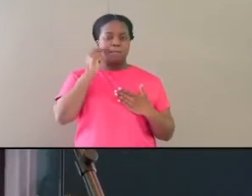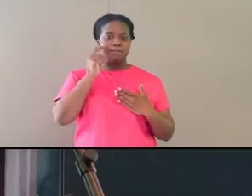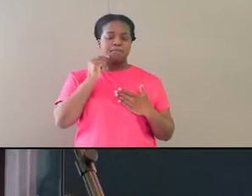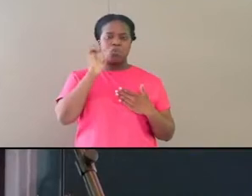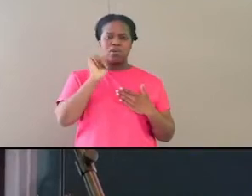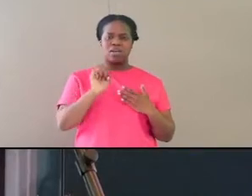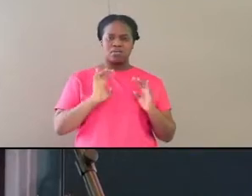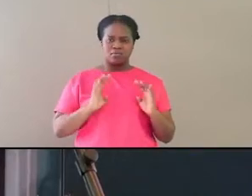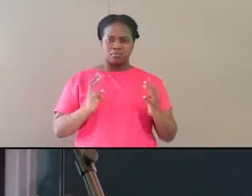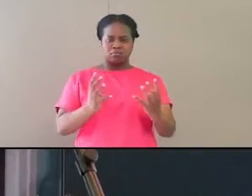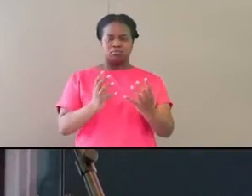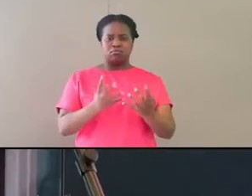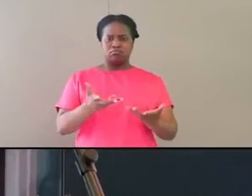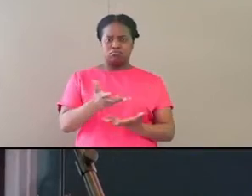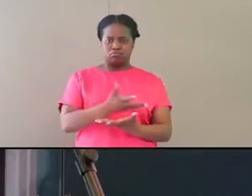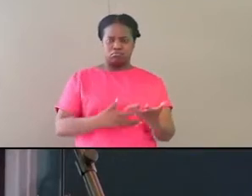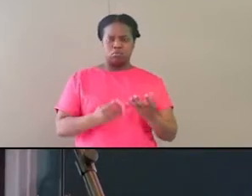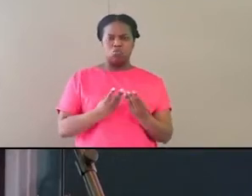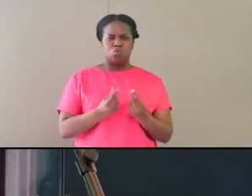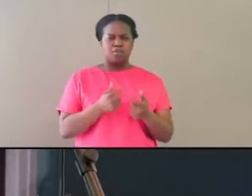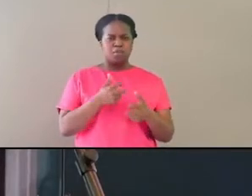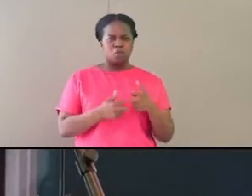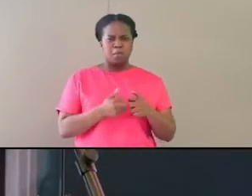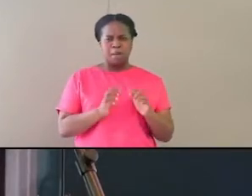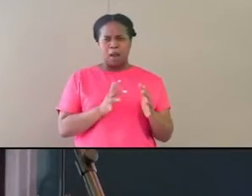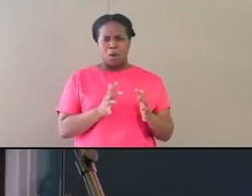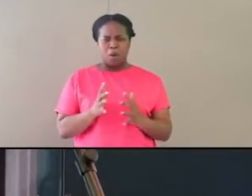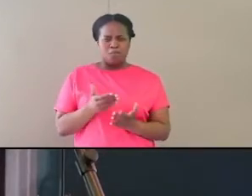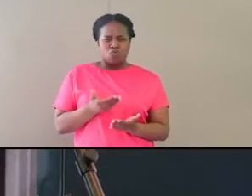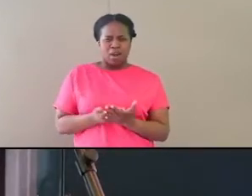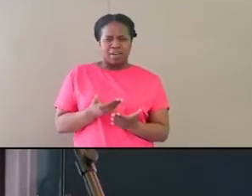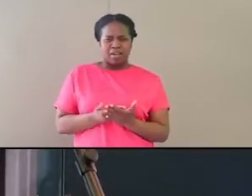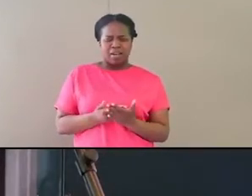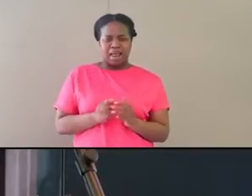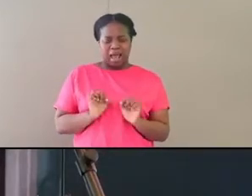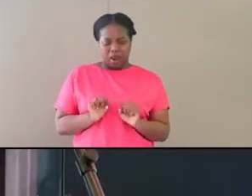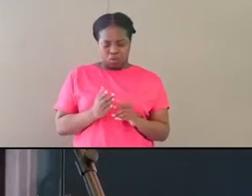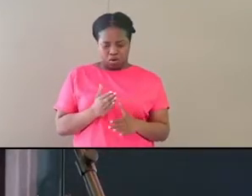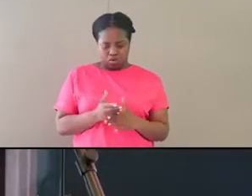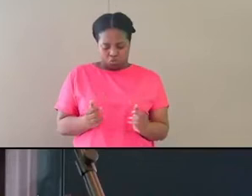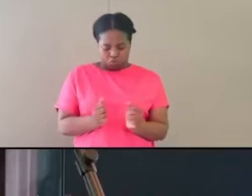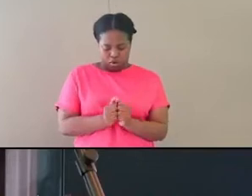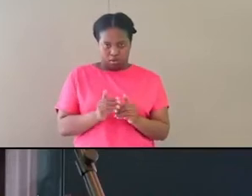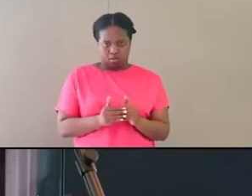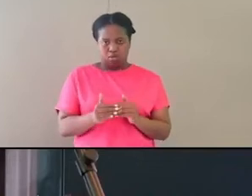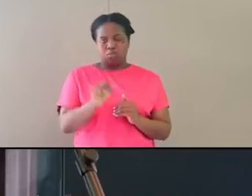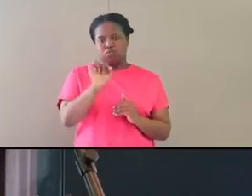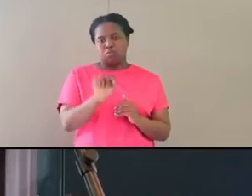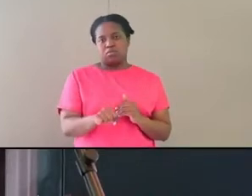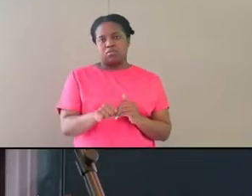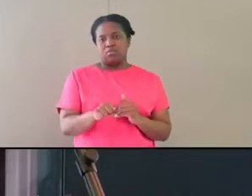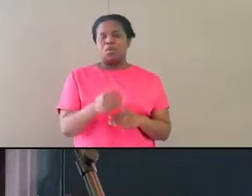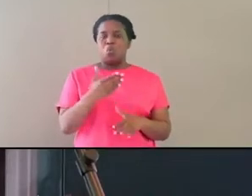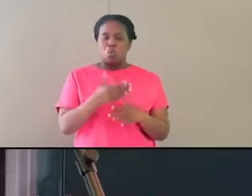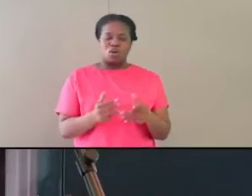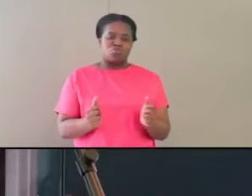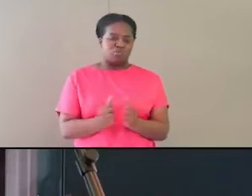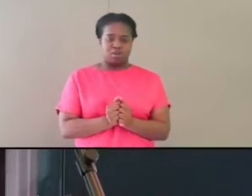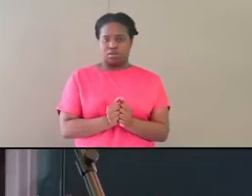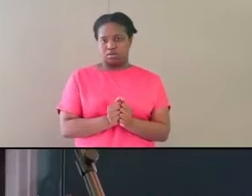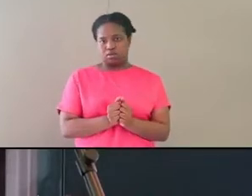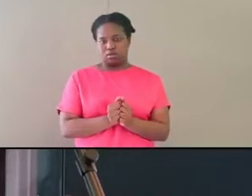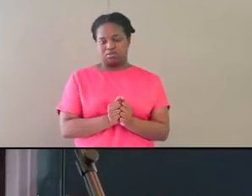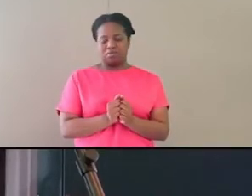can gather together and find solutions practically how we can begin to work and take this work forward work together rather